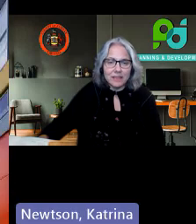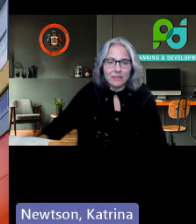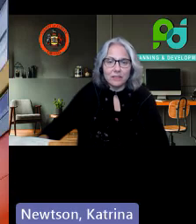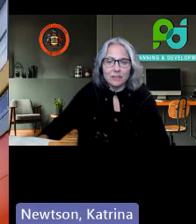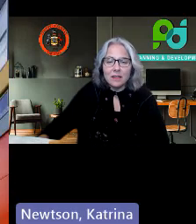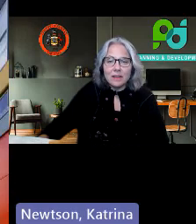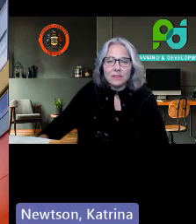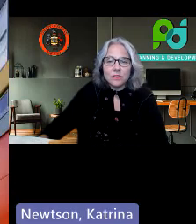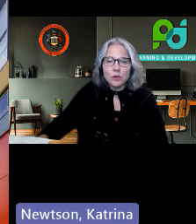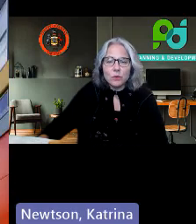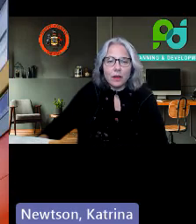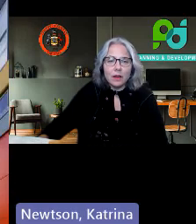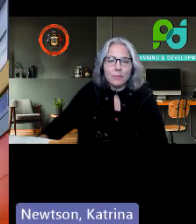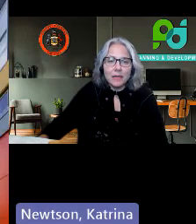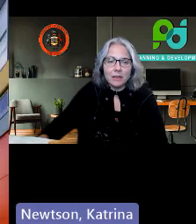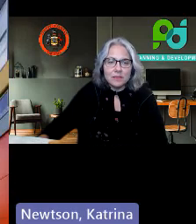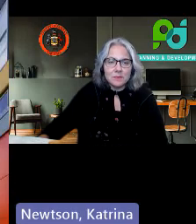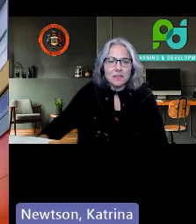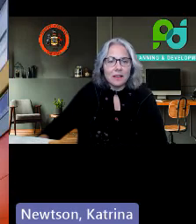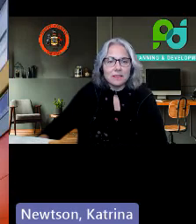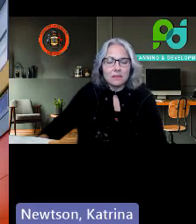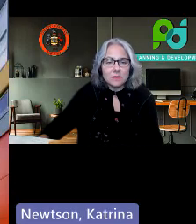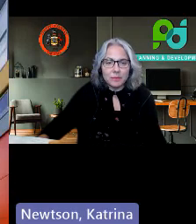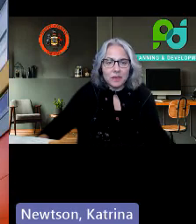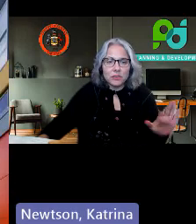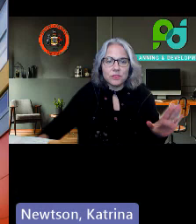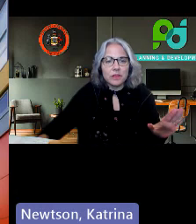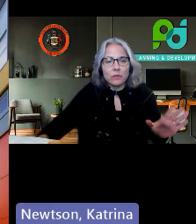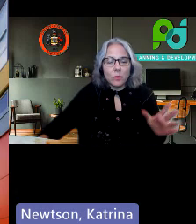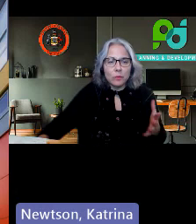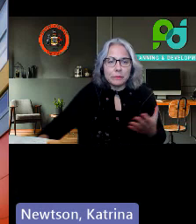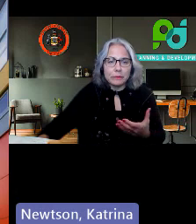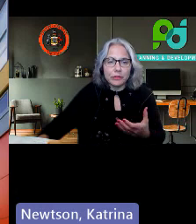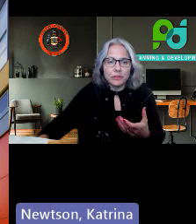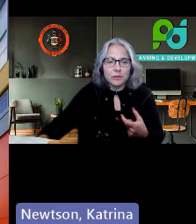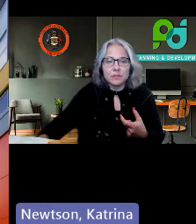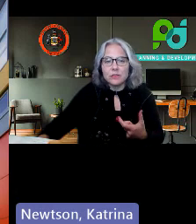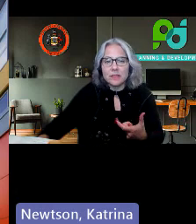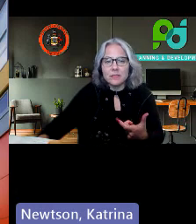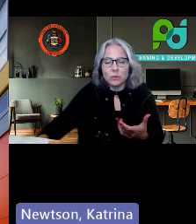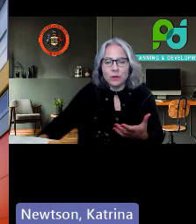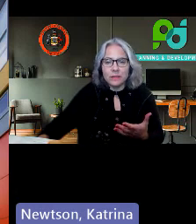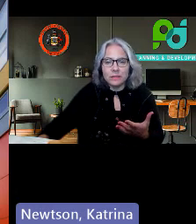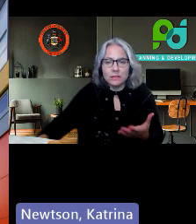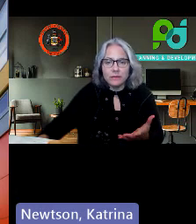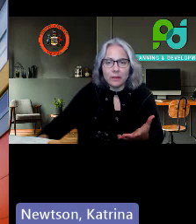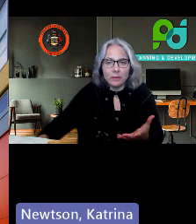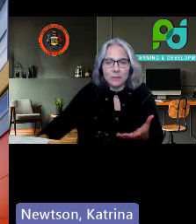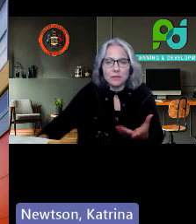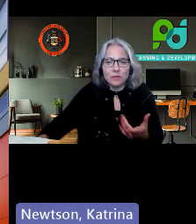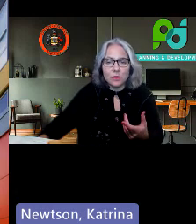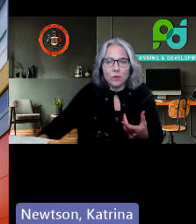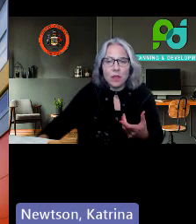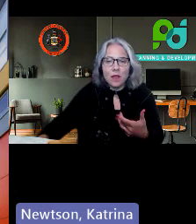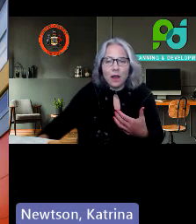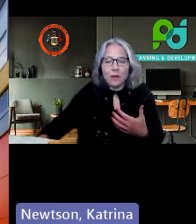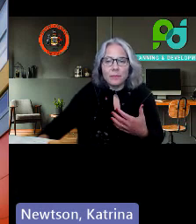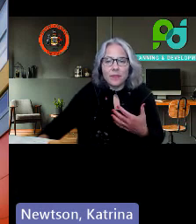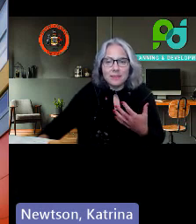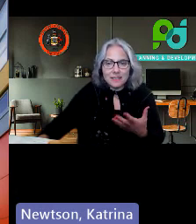Great, thanks, David. So here are some slides, some pictures of what we refer to as transit-oriented development.